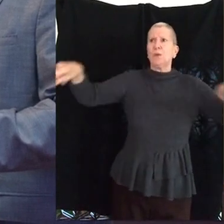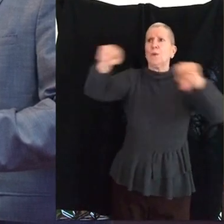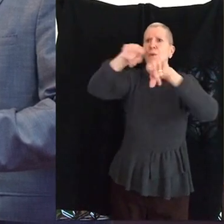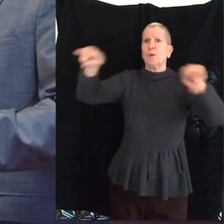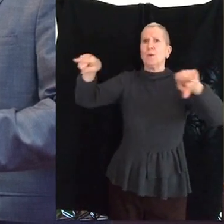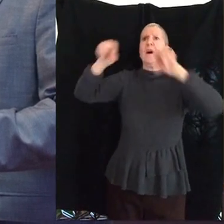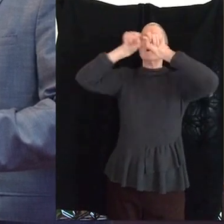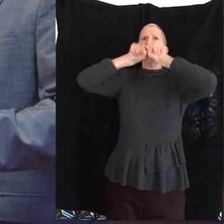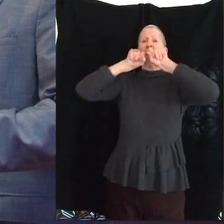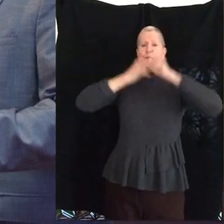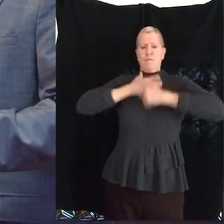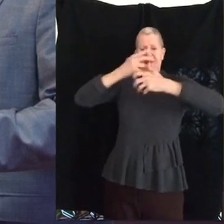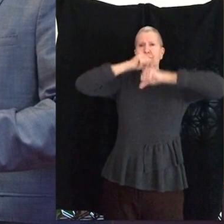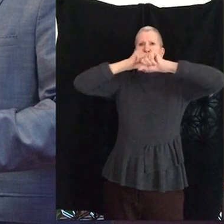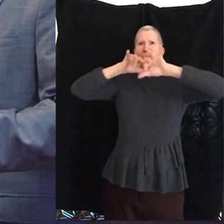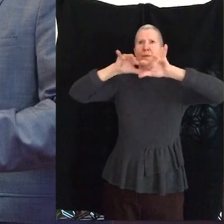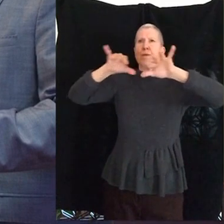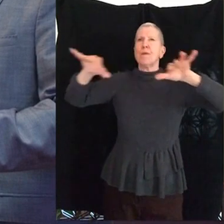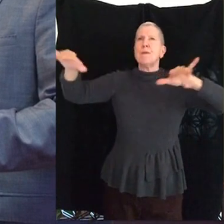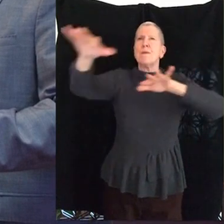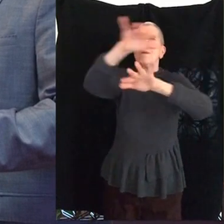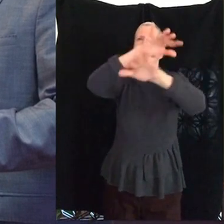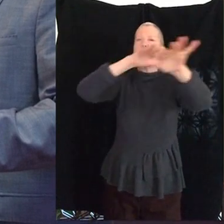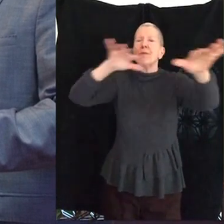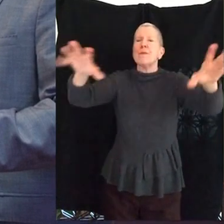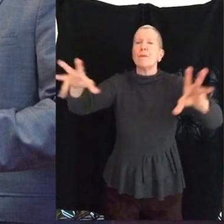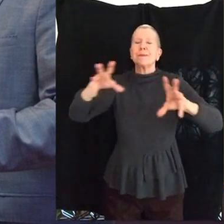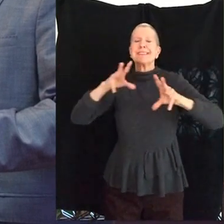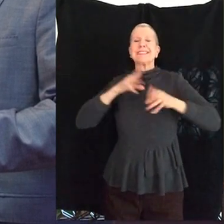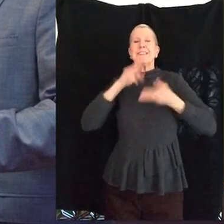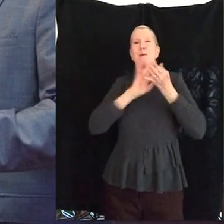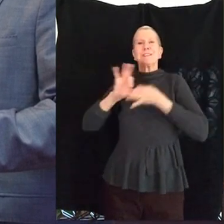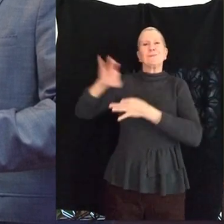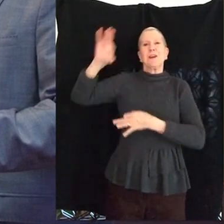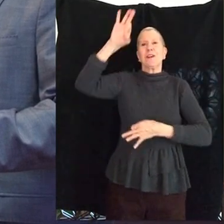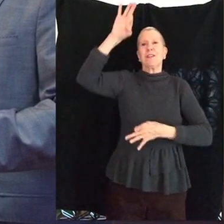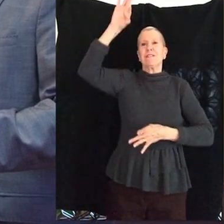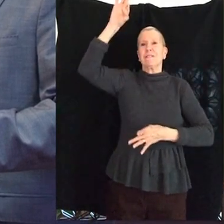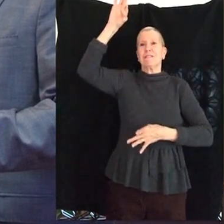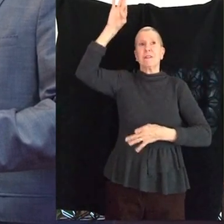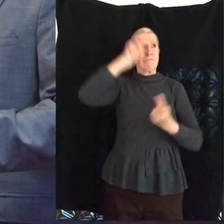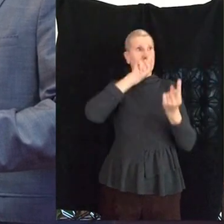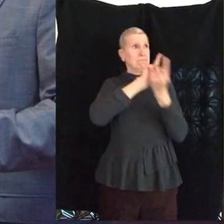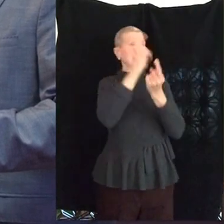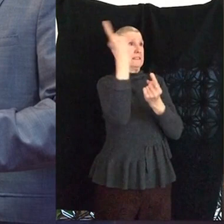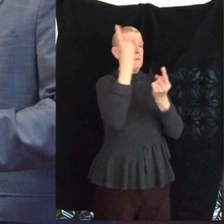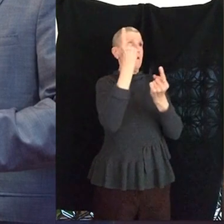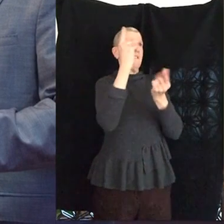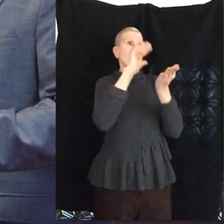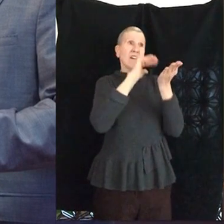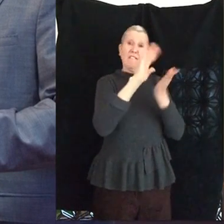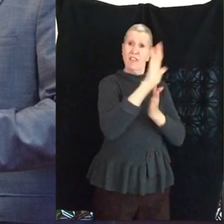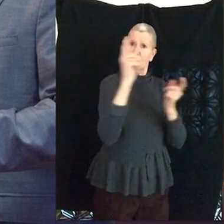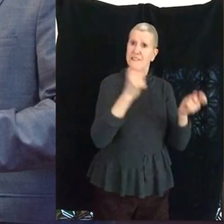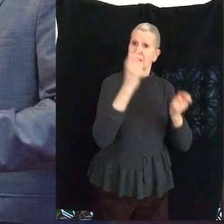he breathed on them and said to them, Receive the Holy Spirit. If you forgive the sins of any, they